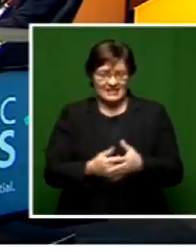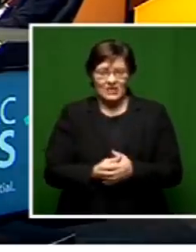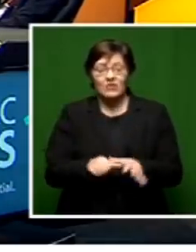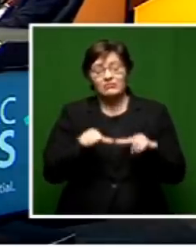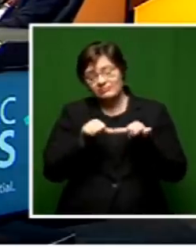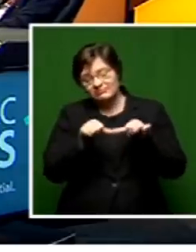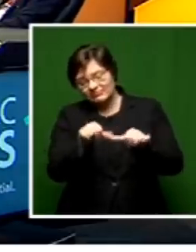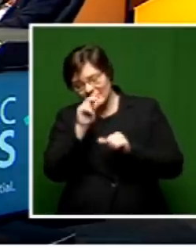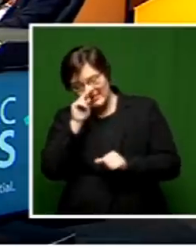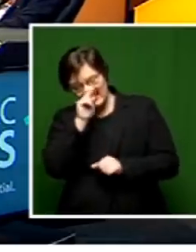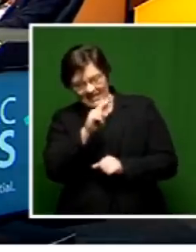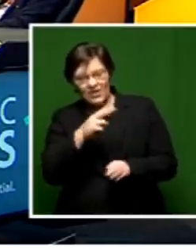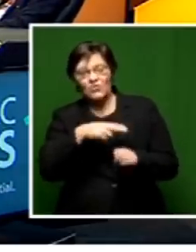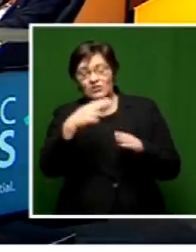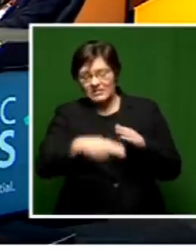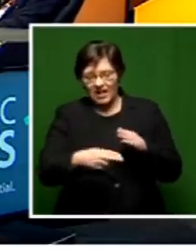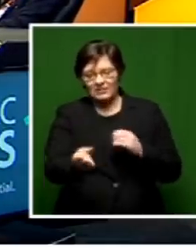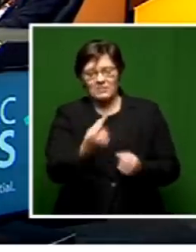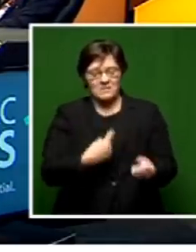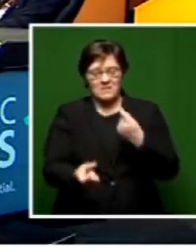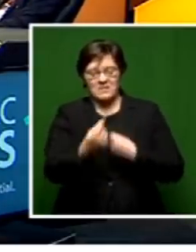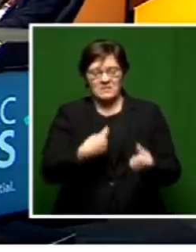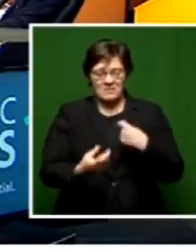of course trying to unpack them and